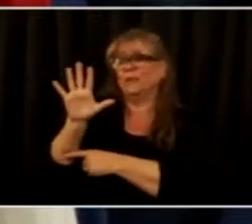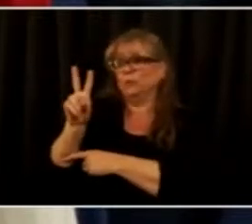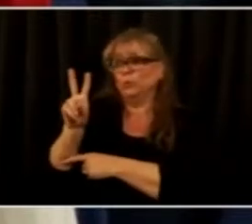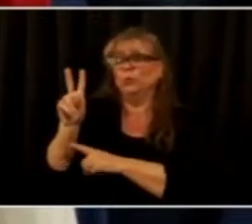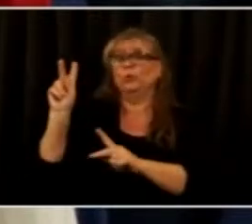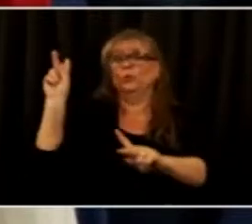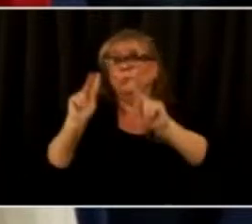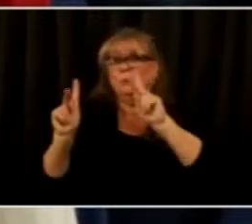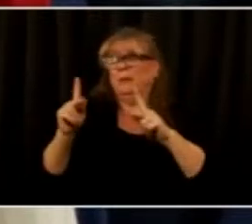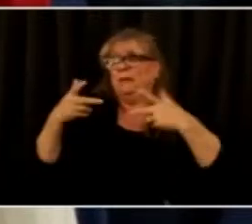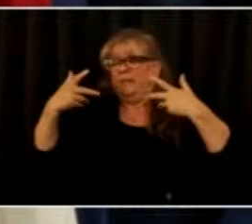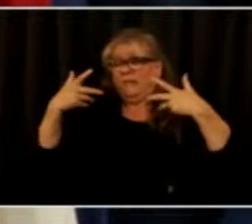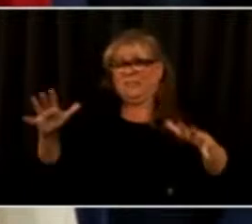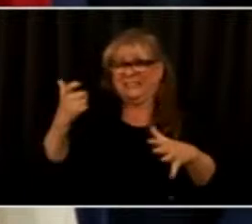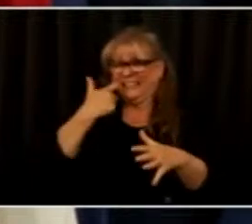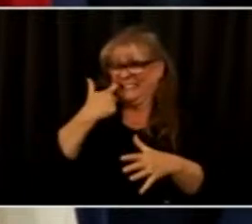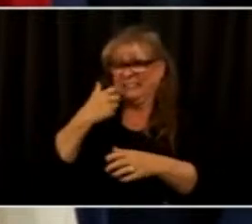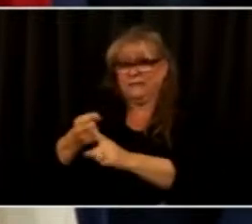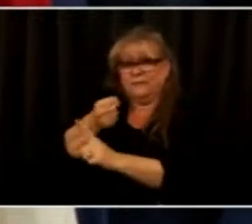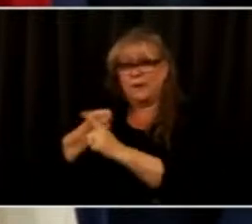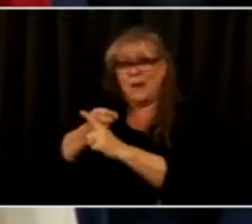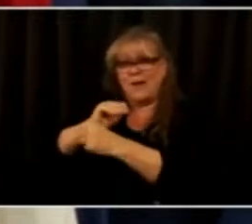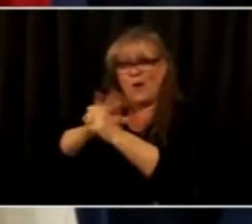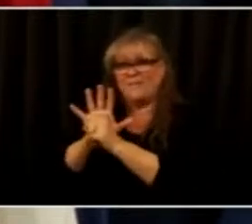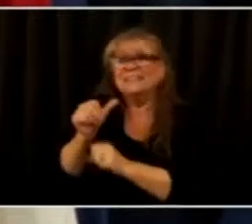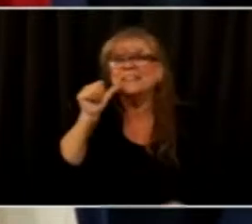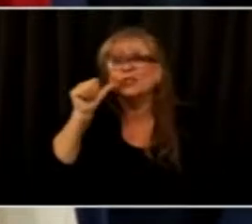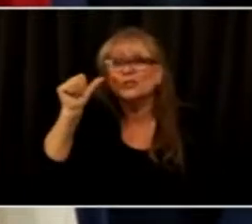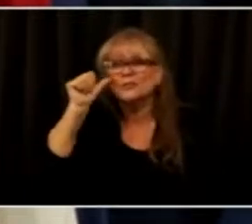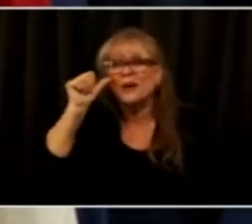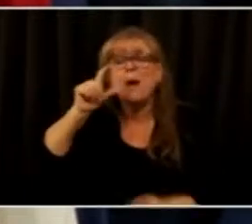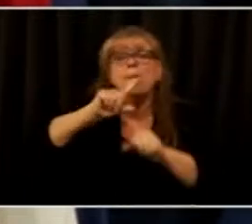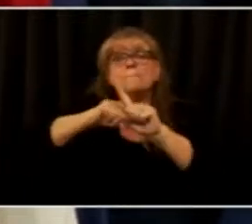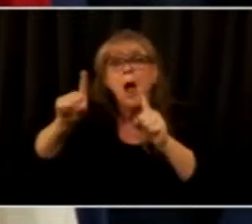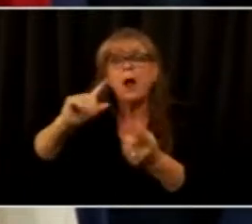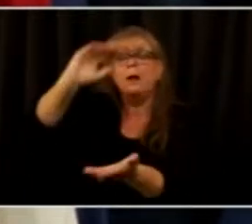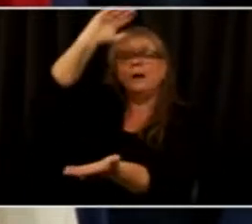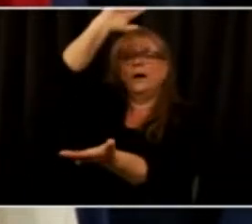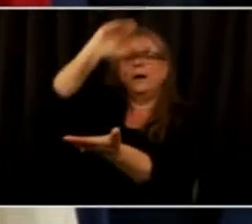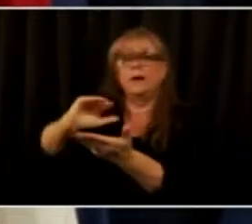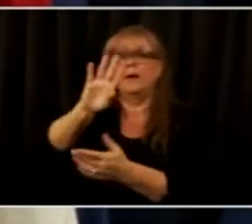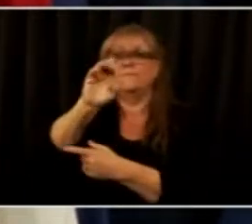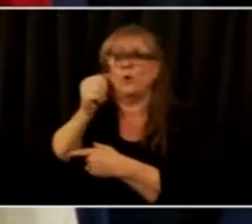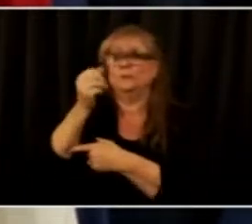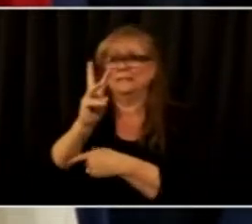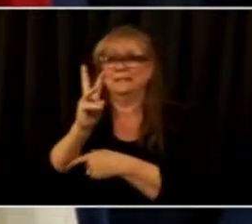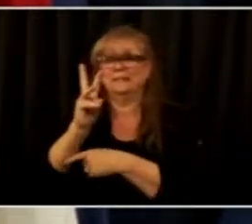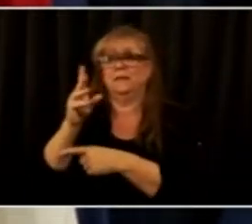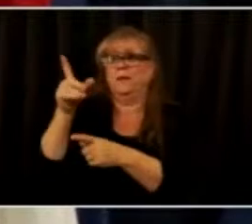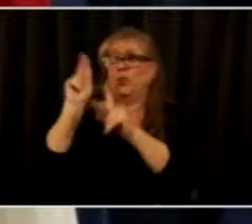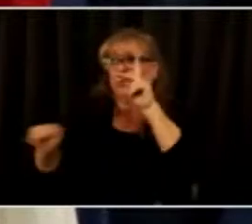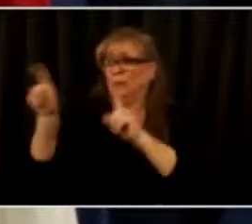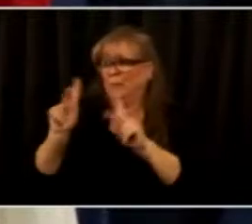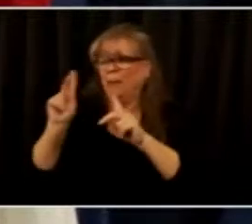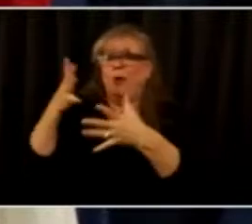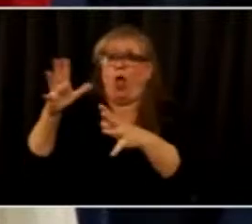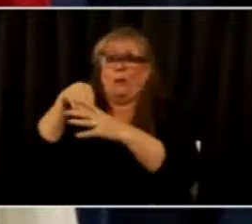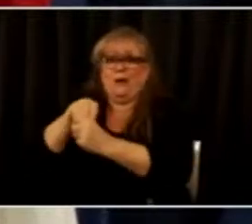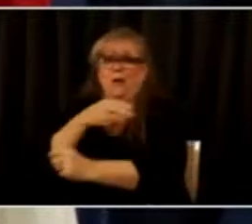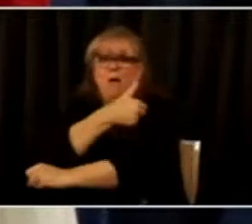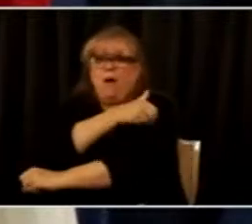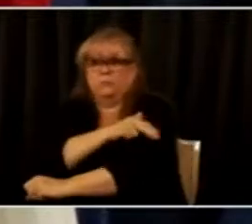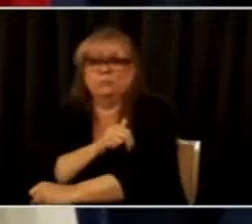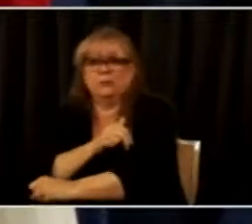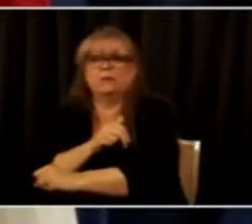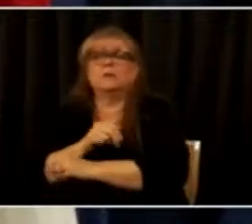continue to go down. We had 516 hospitalizations. That's a decrease of 5. That's still a relatively high number, and just to put